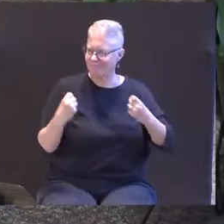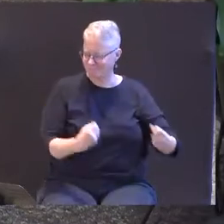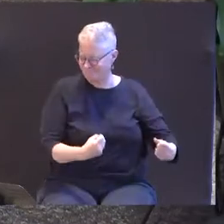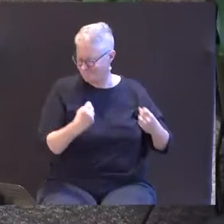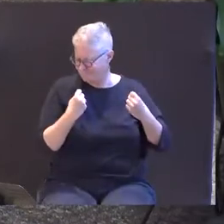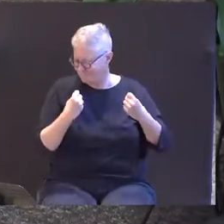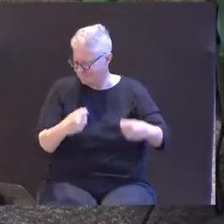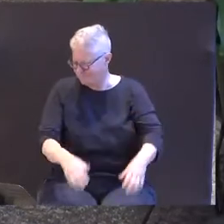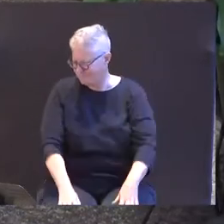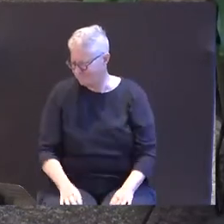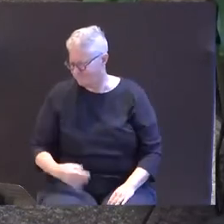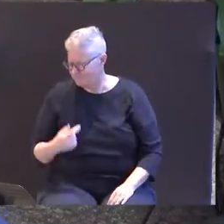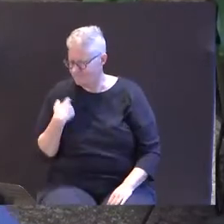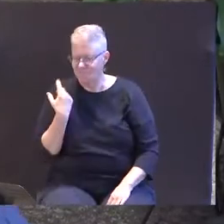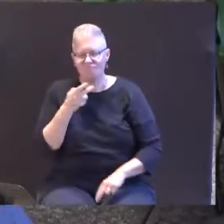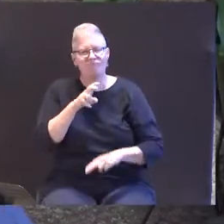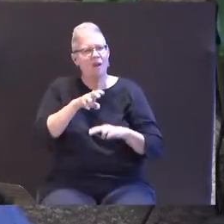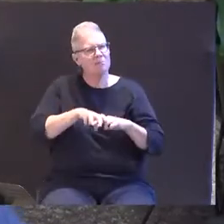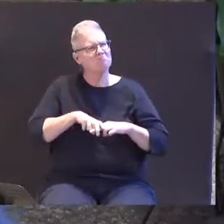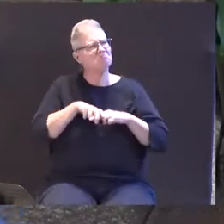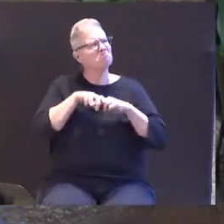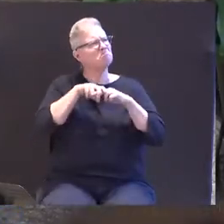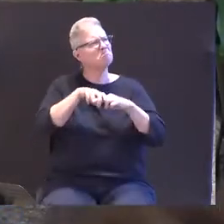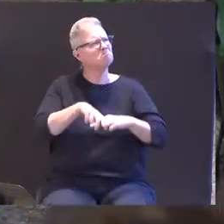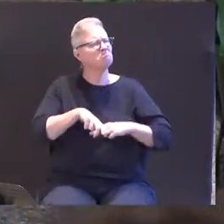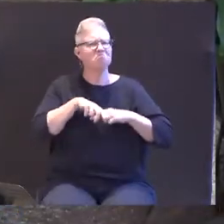Sitting on my own all by myself.